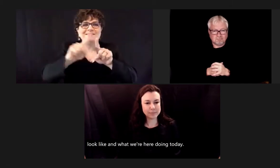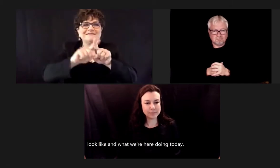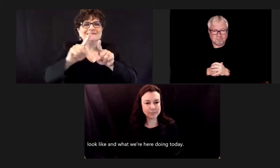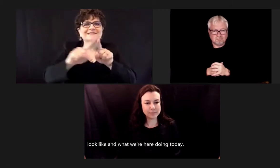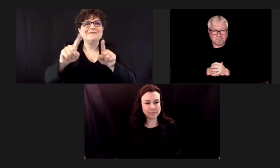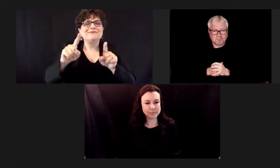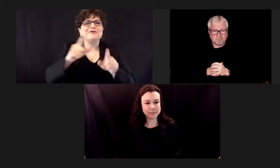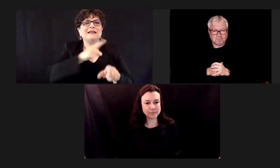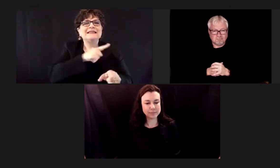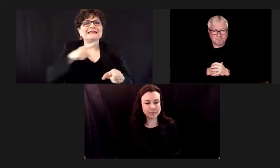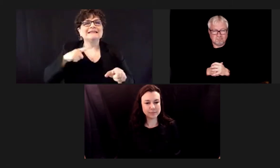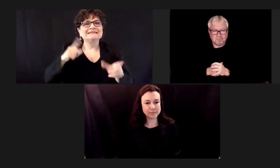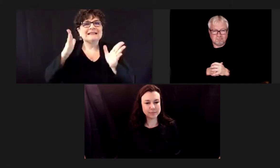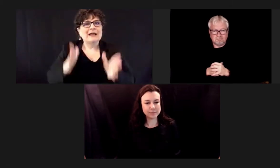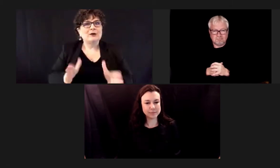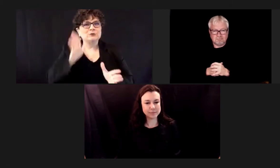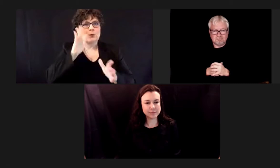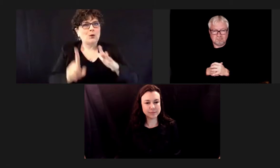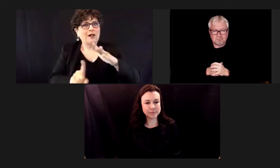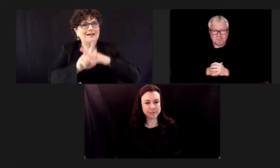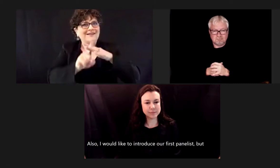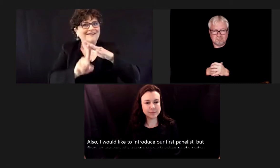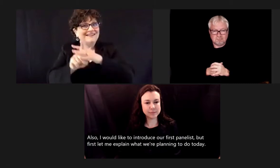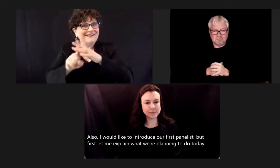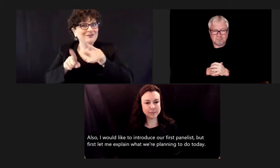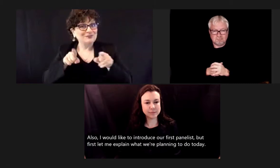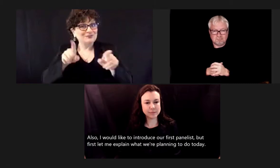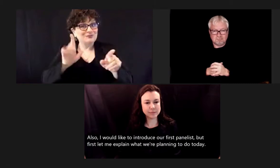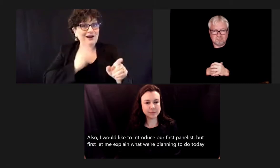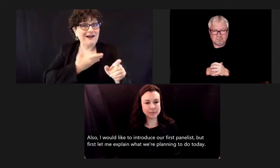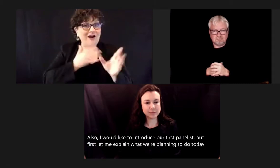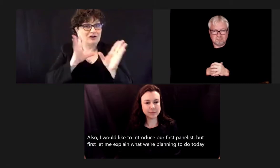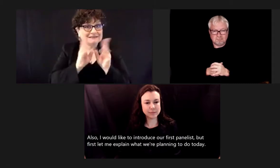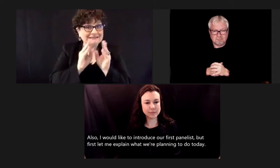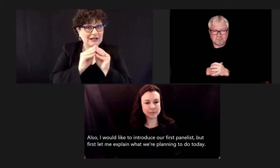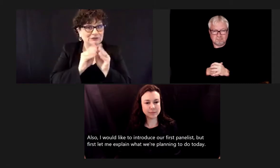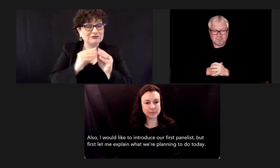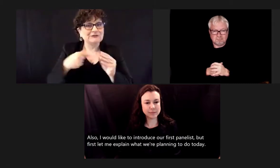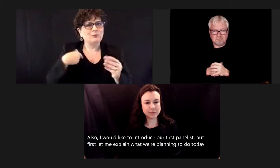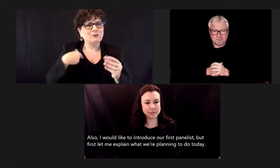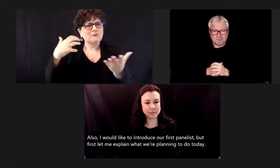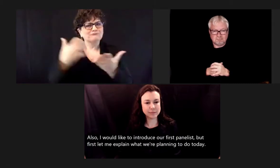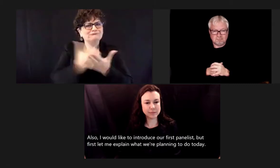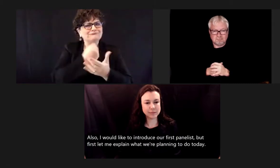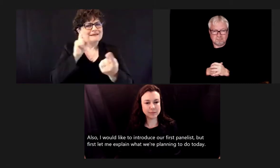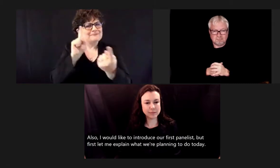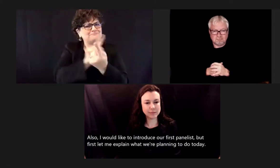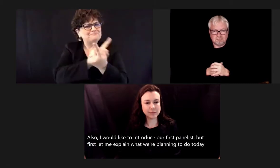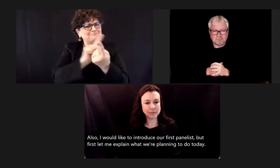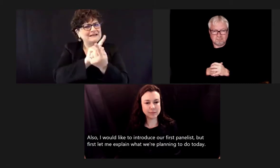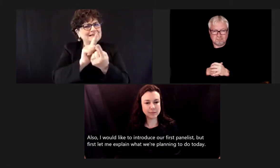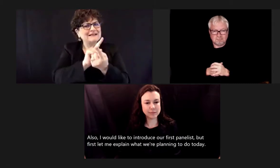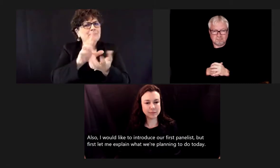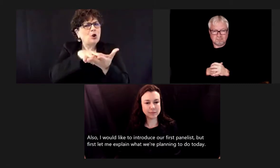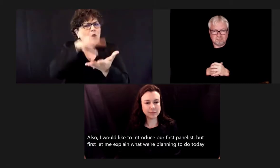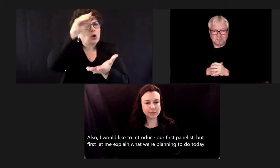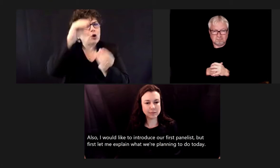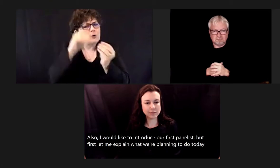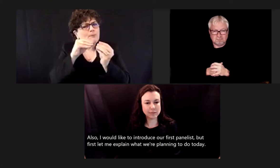to do today. We do have several different legislators who are going to be joining us during our session